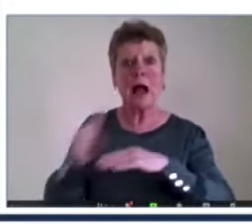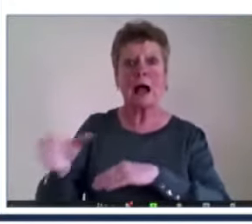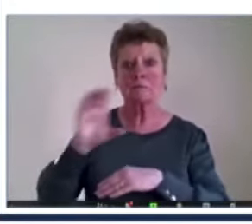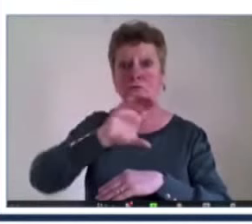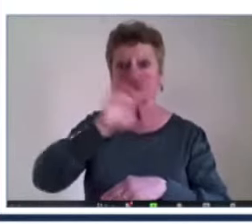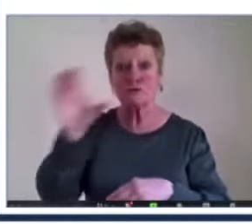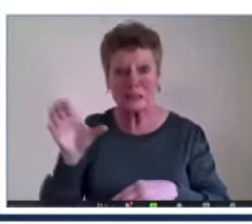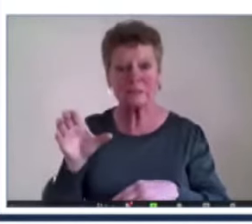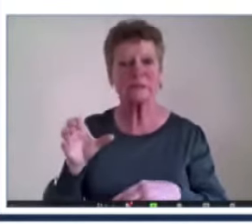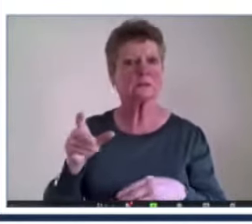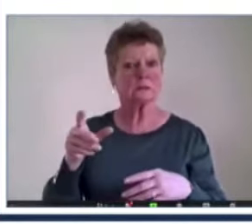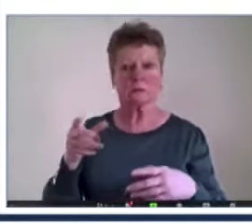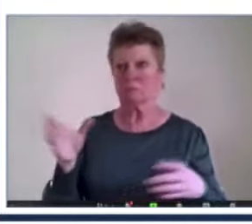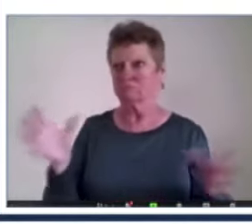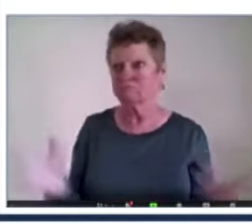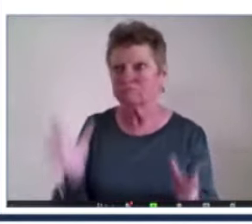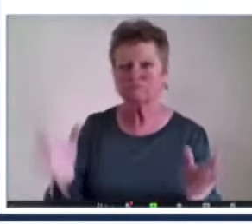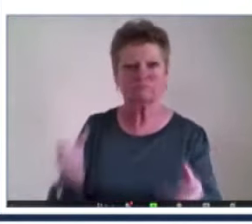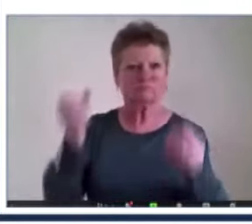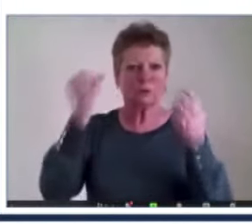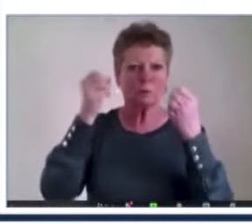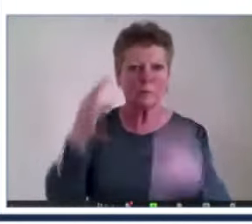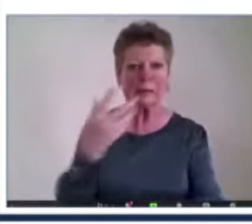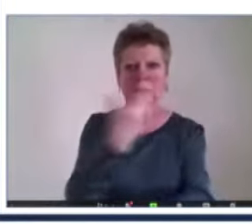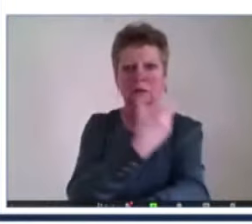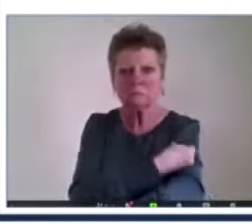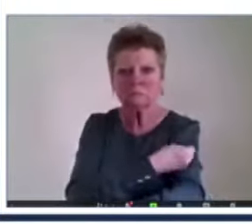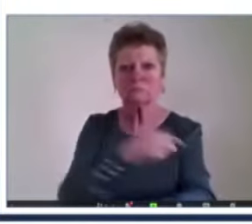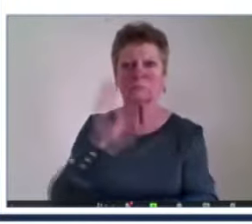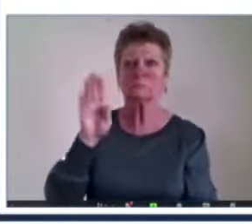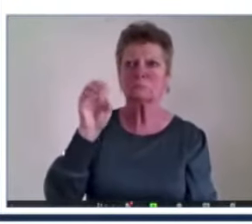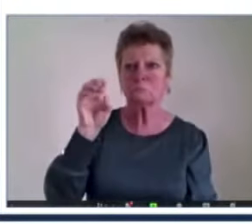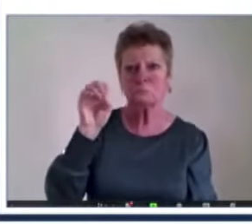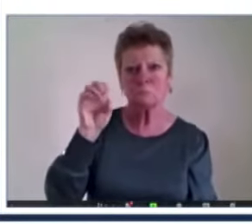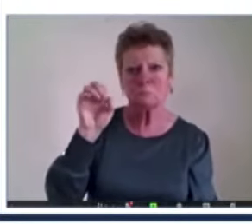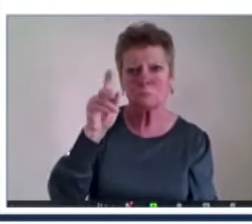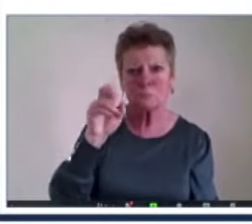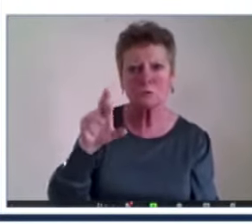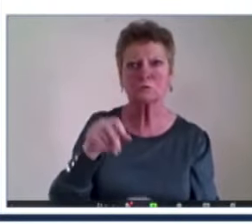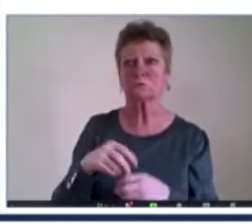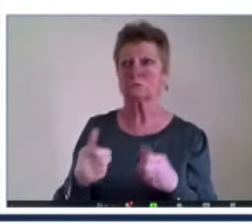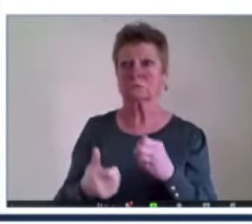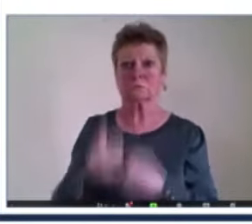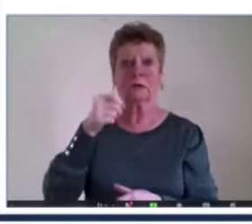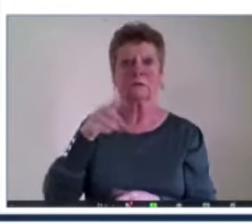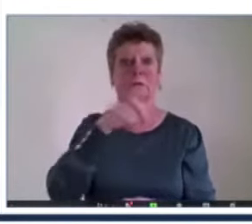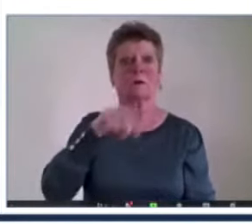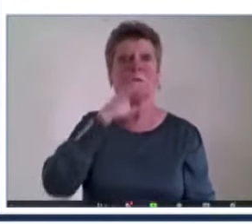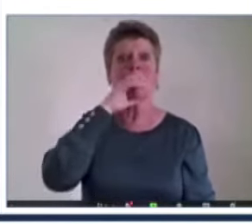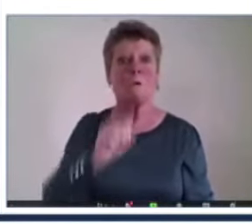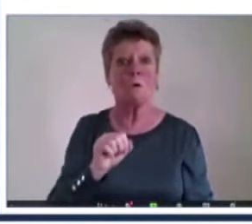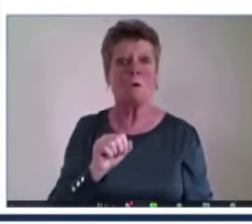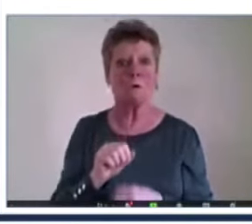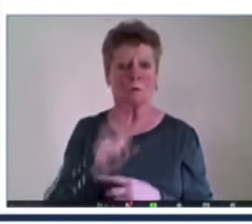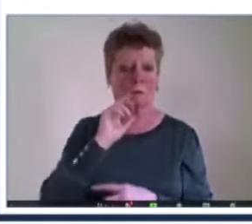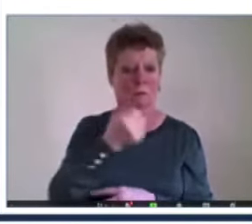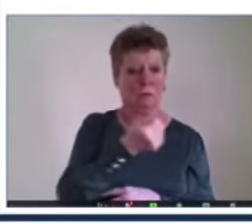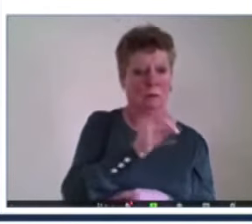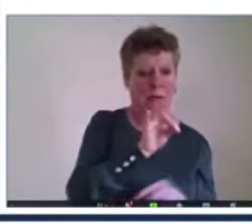getting our boosters into people, especially older adults. We still need younger adults, 18 to 50,